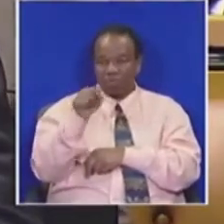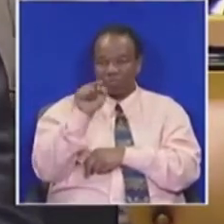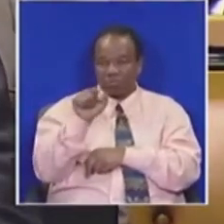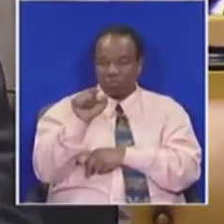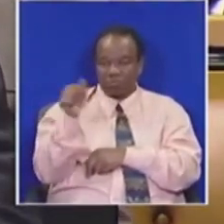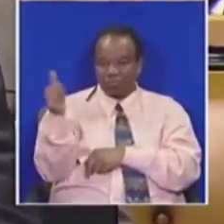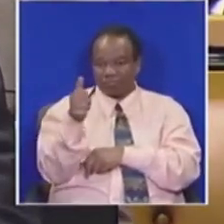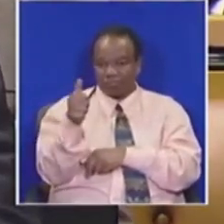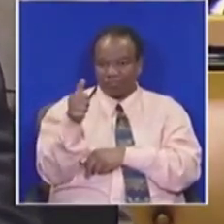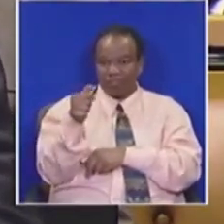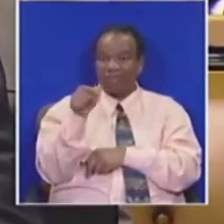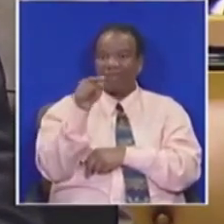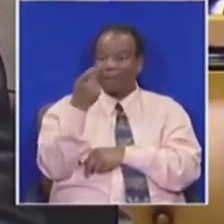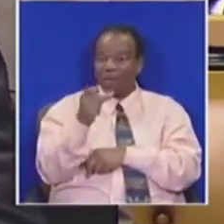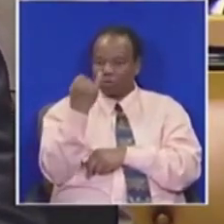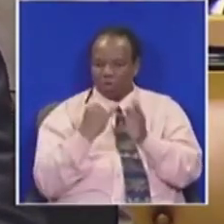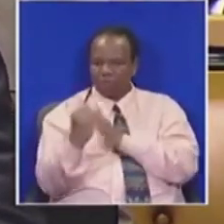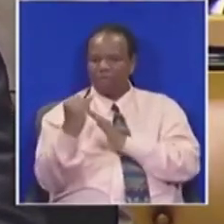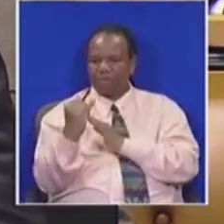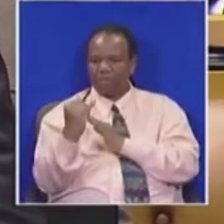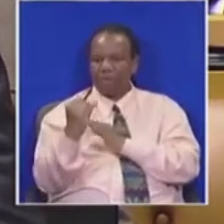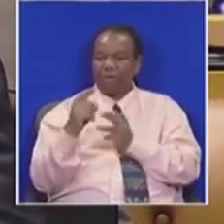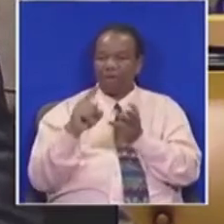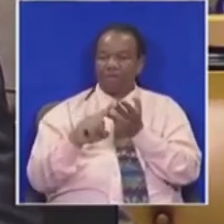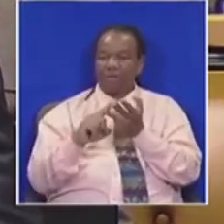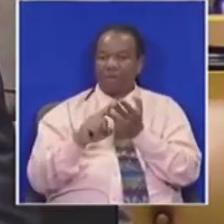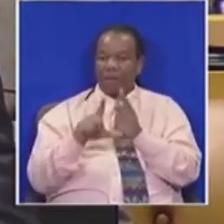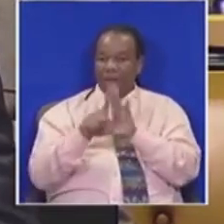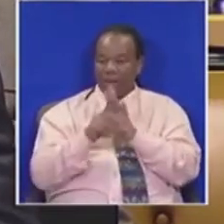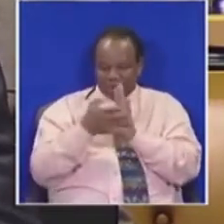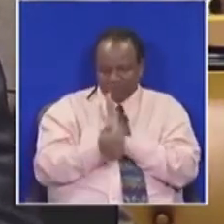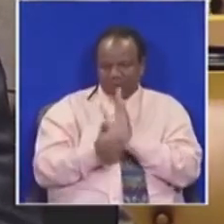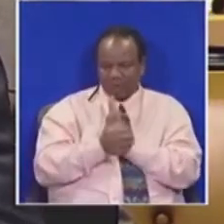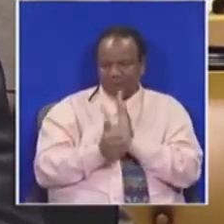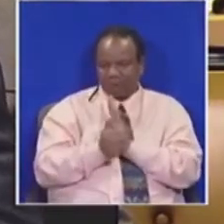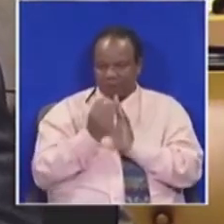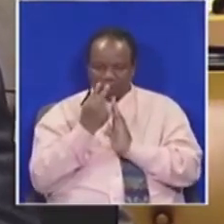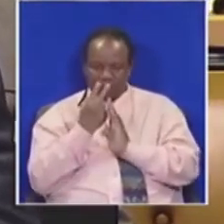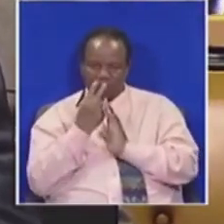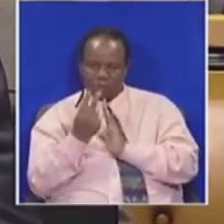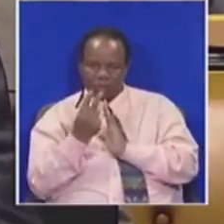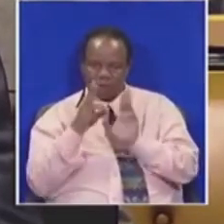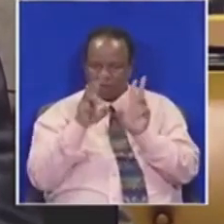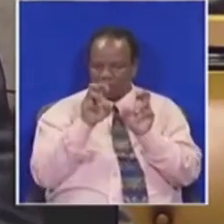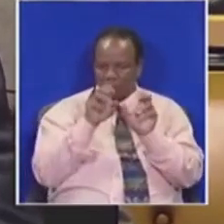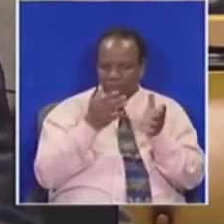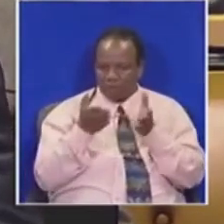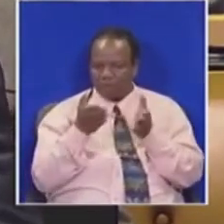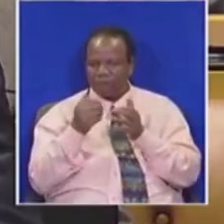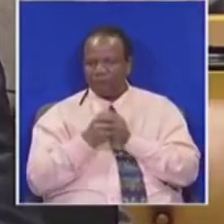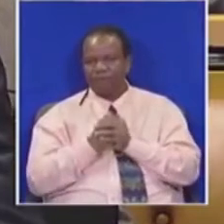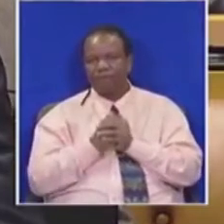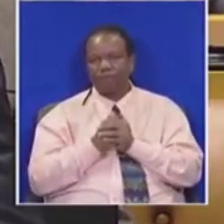end, be guided by their own independence, their own legal ability to maneuver their way around the various matters that